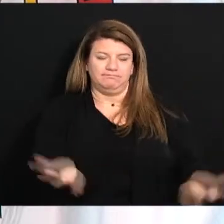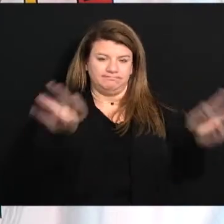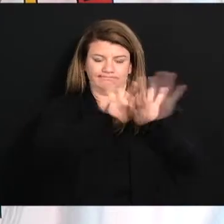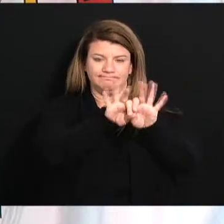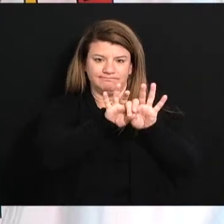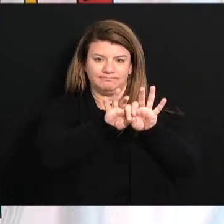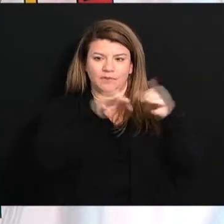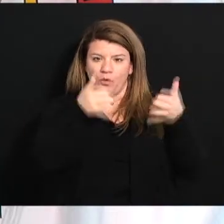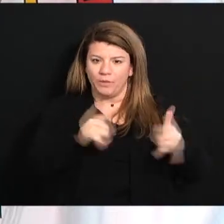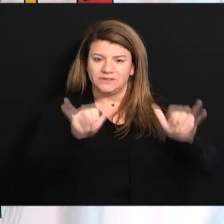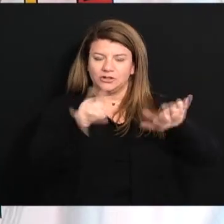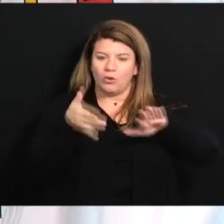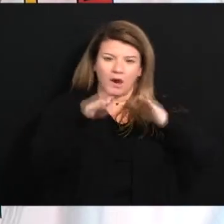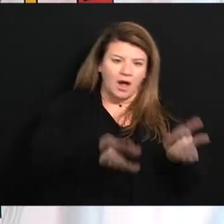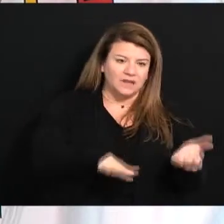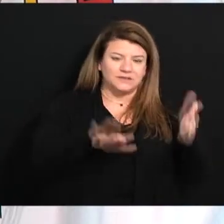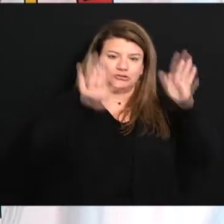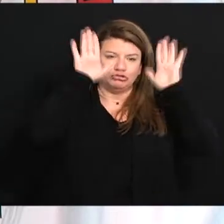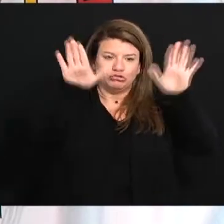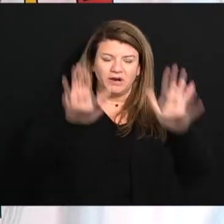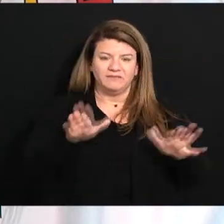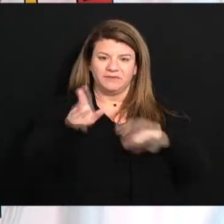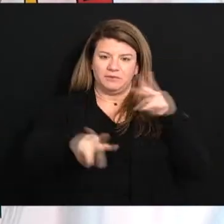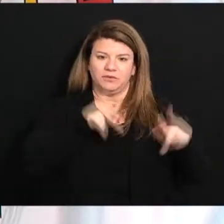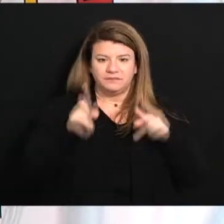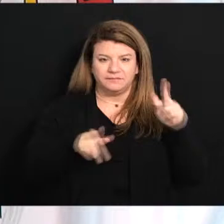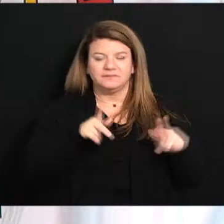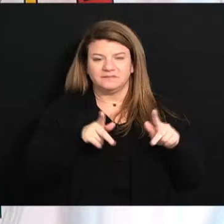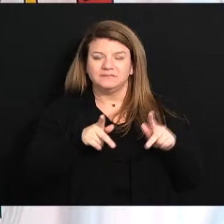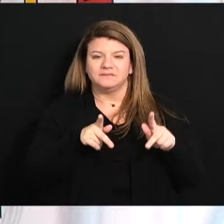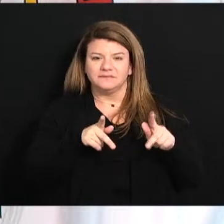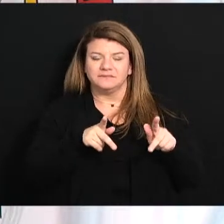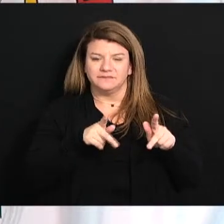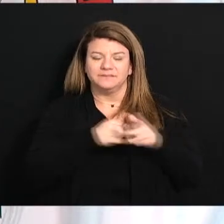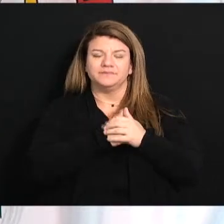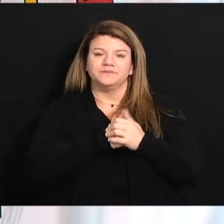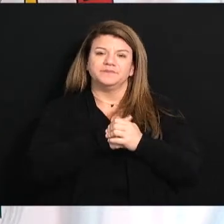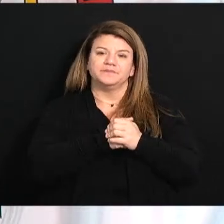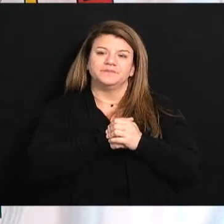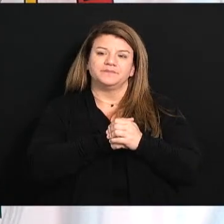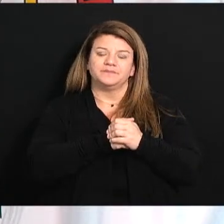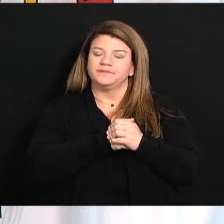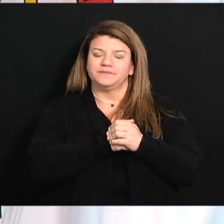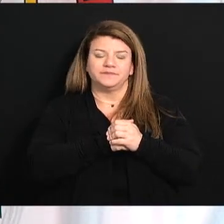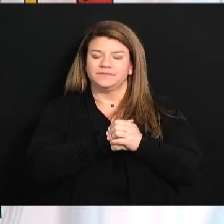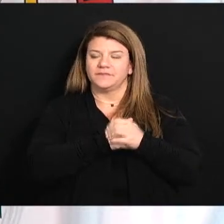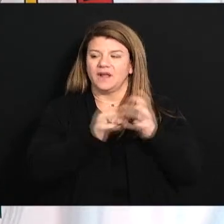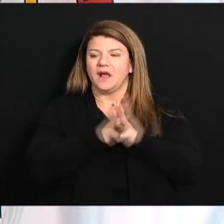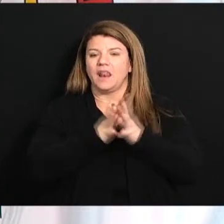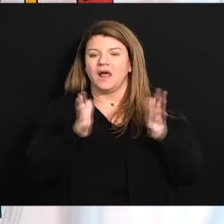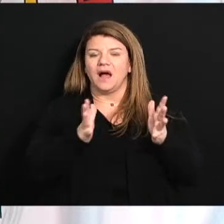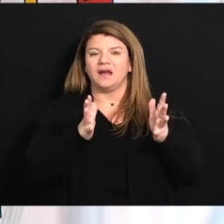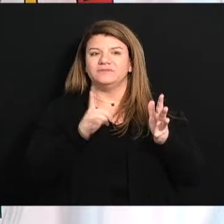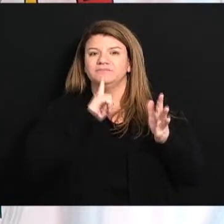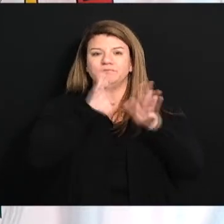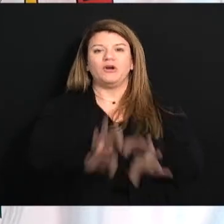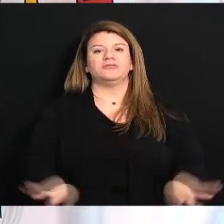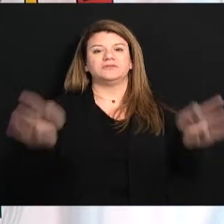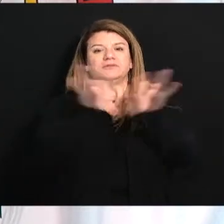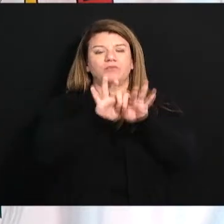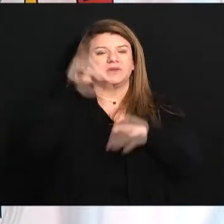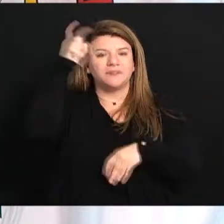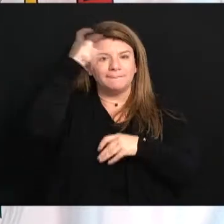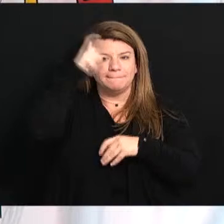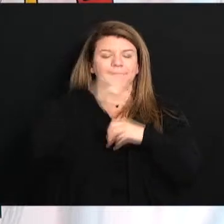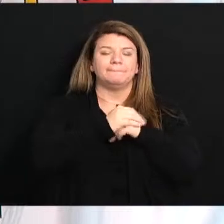we've still lost these great folks and an awful lot of precious wisdom,